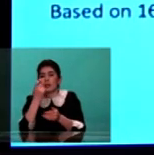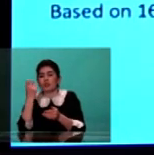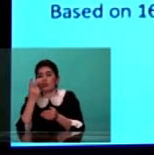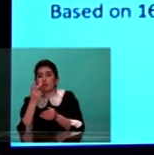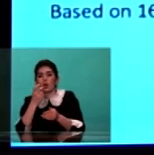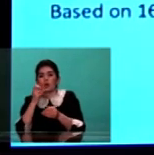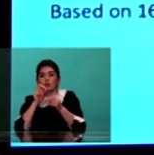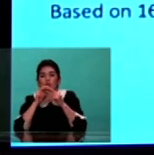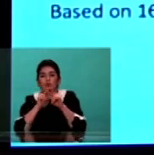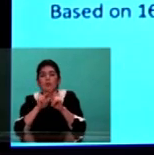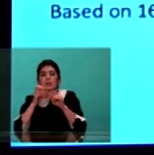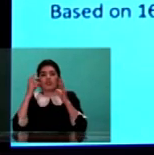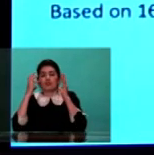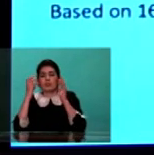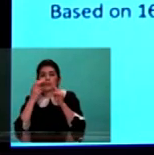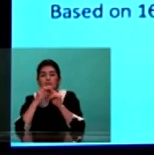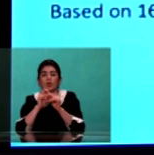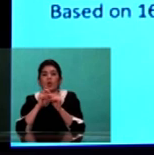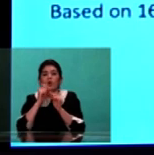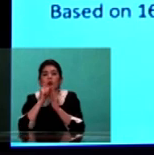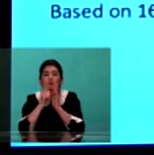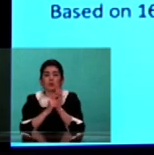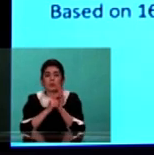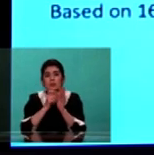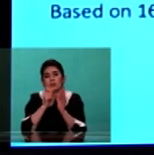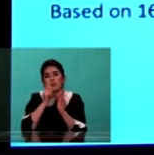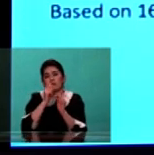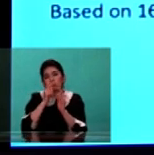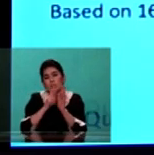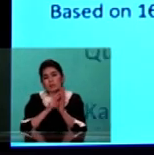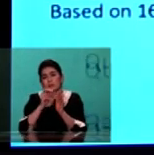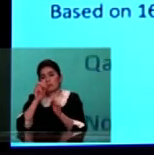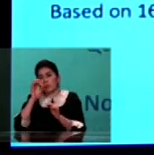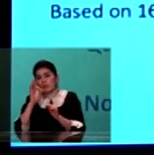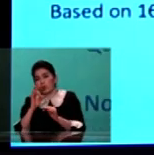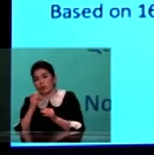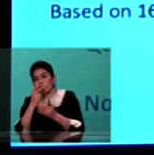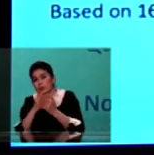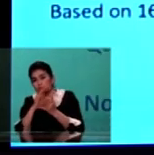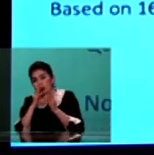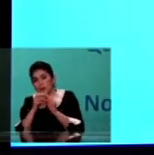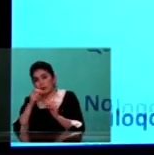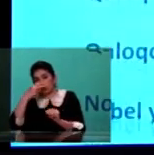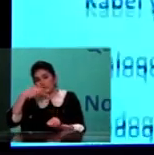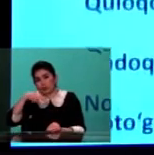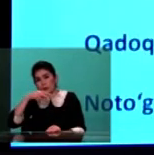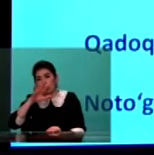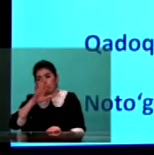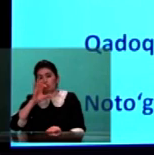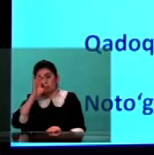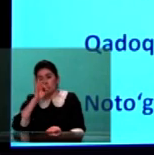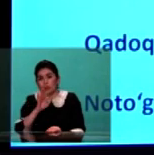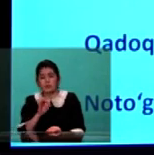2 yulduzchali sharhlar 17% va 8% ko'rsatar ekan. Jami 25%